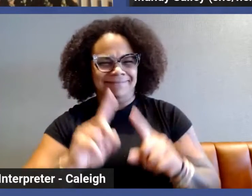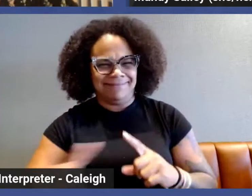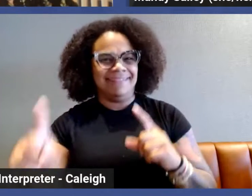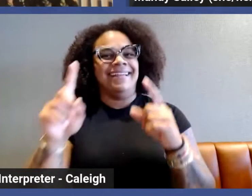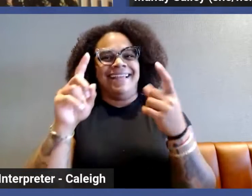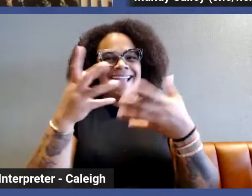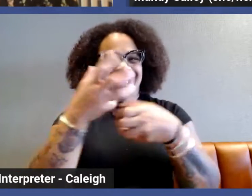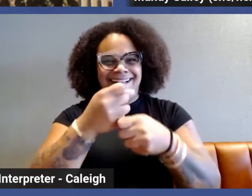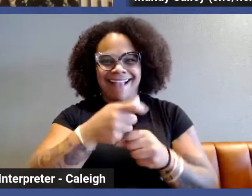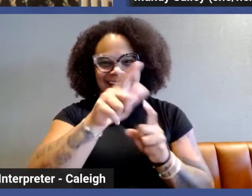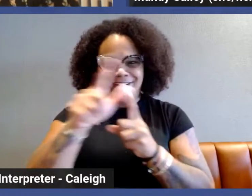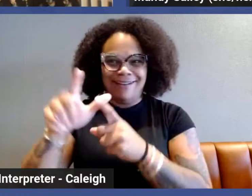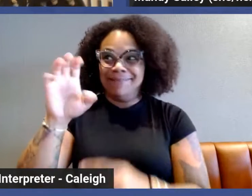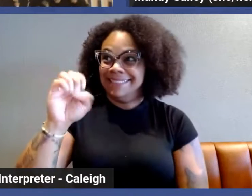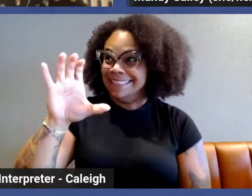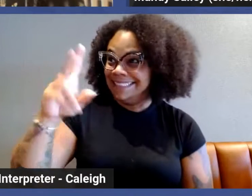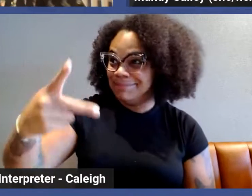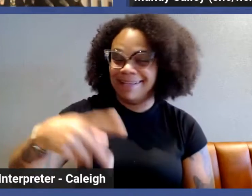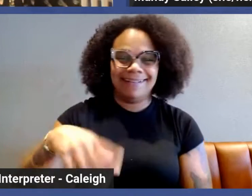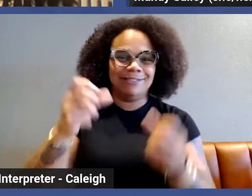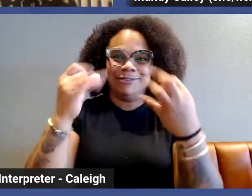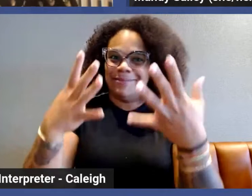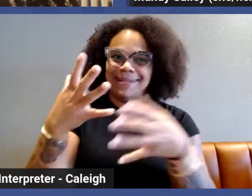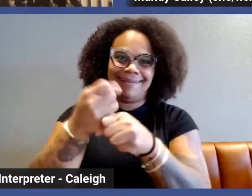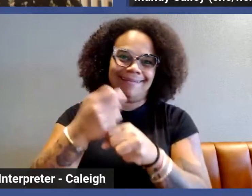ECP. So many acronyms, I'm sorry.